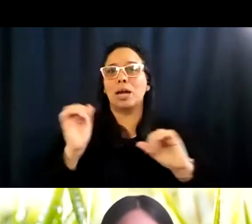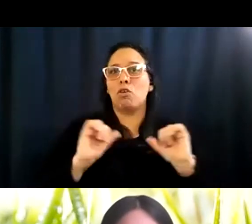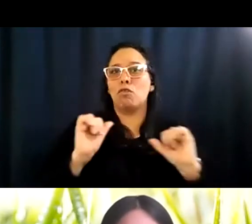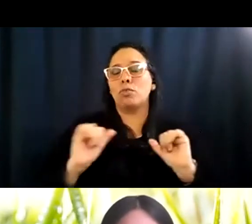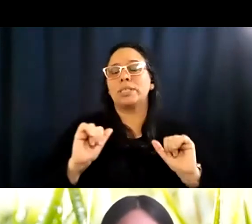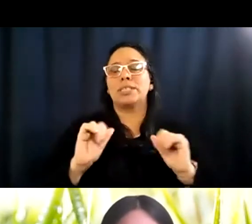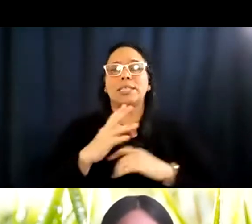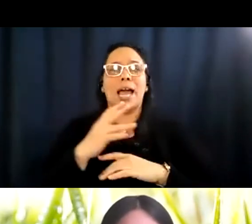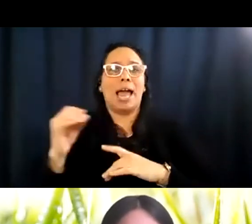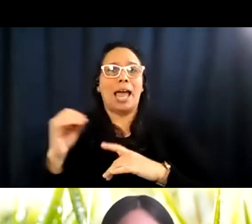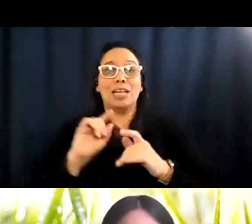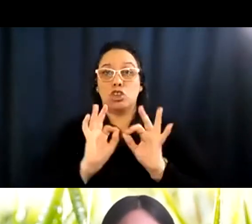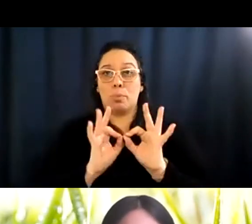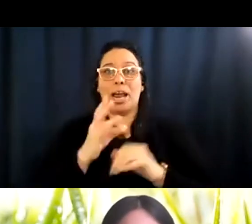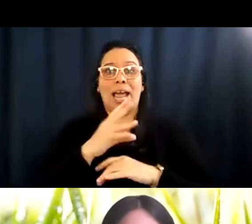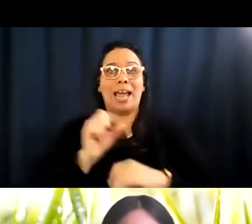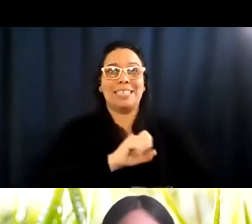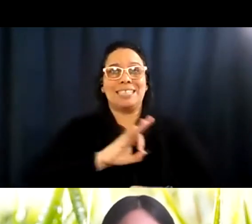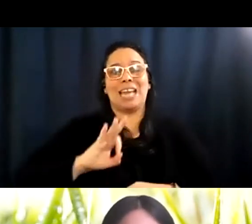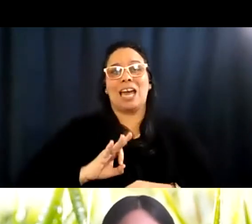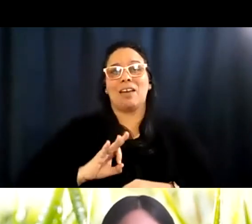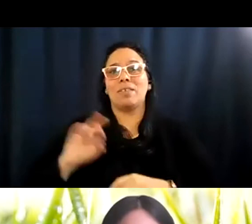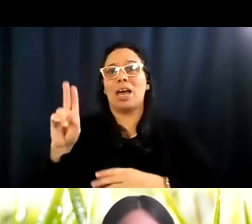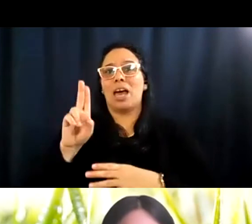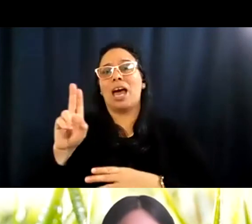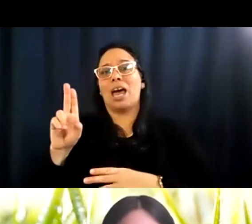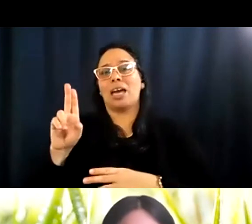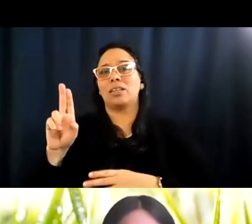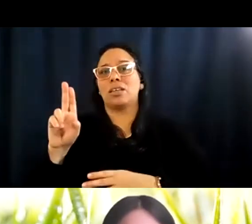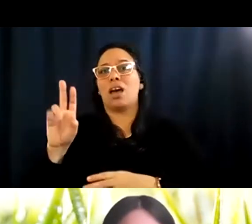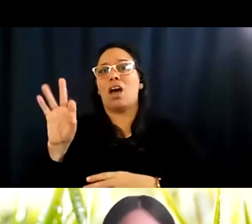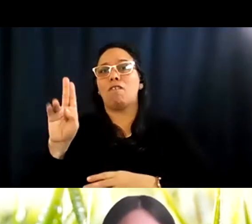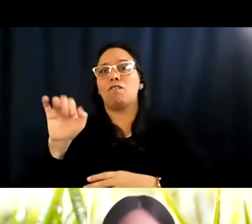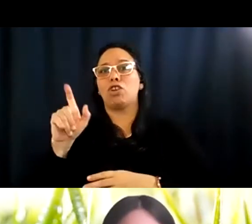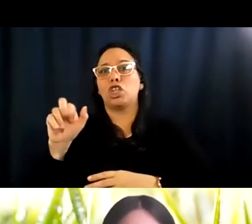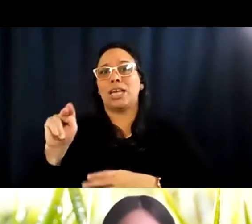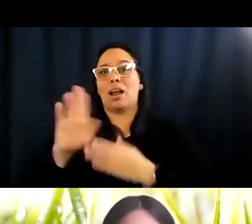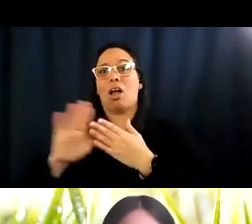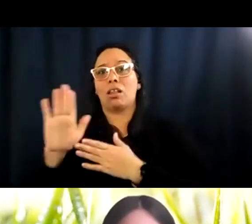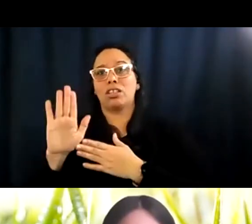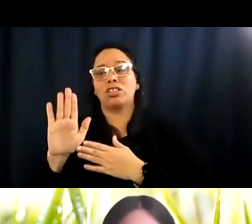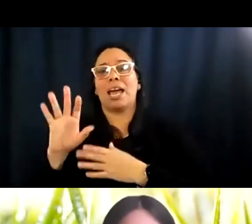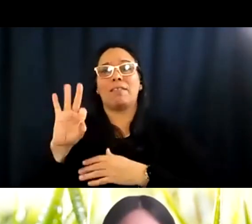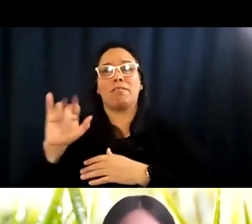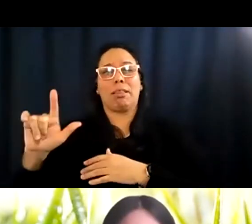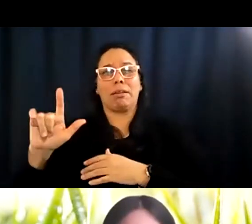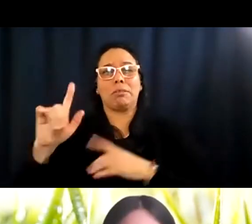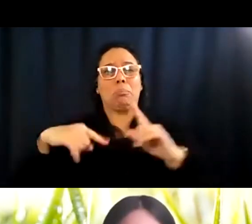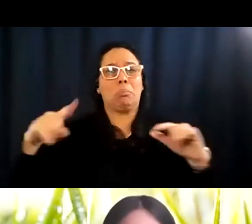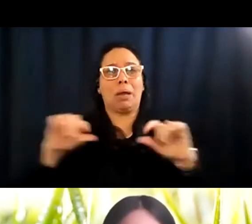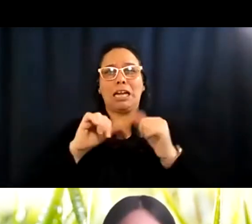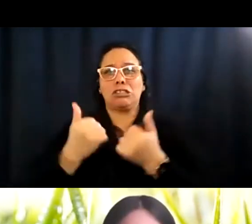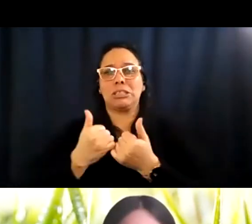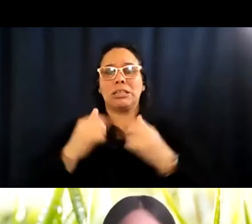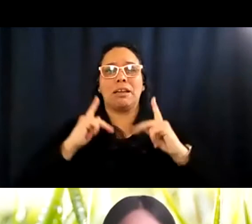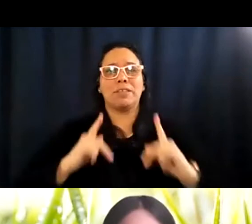well as being a staff at Fullerton College and freelancing through several agencies. Jason's physical description is,